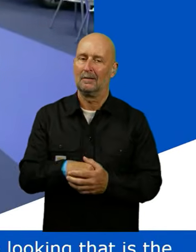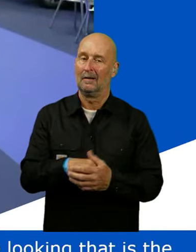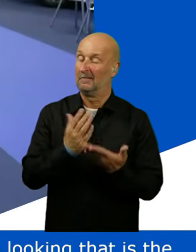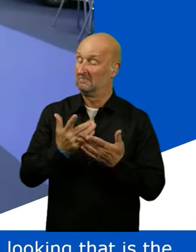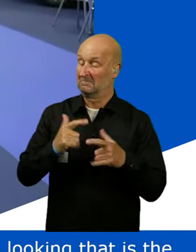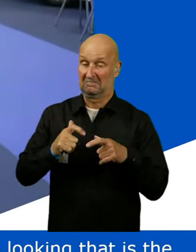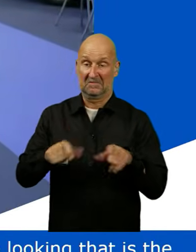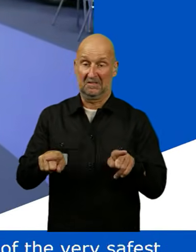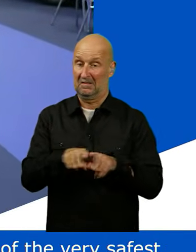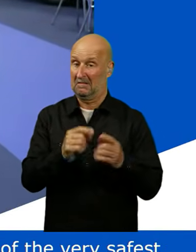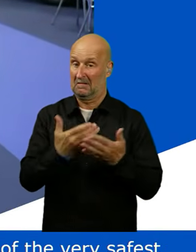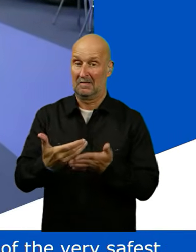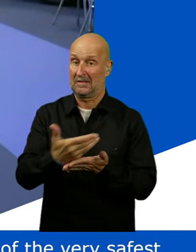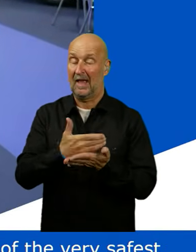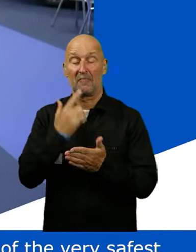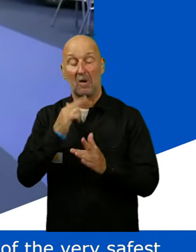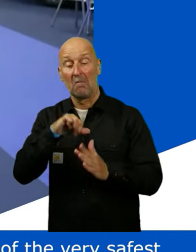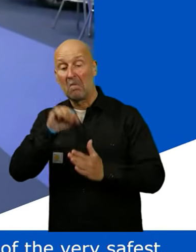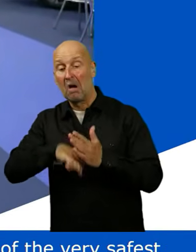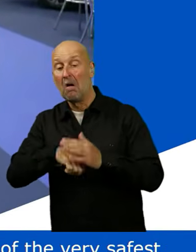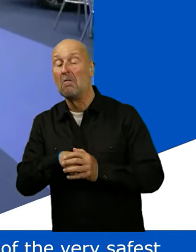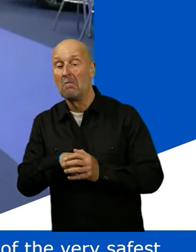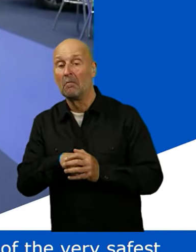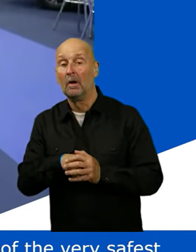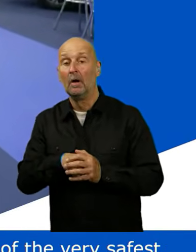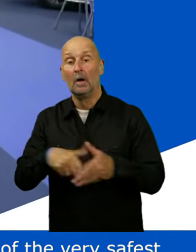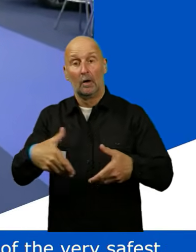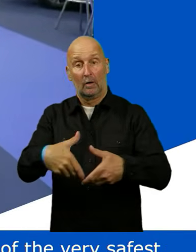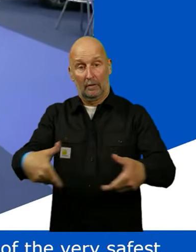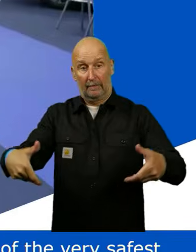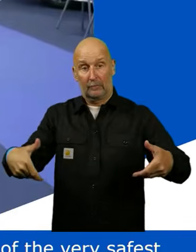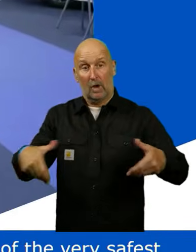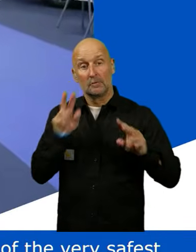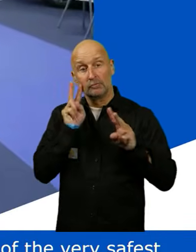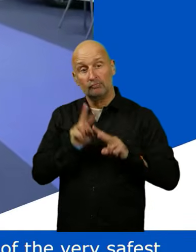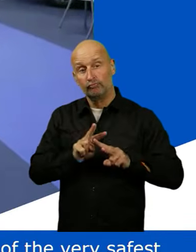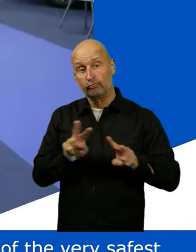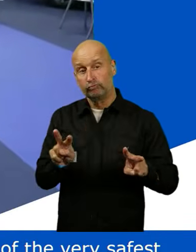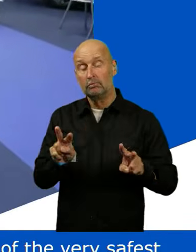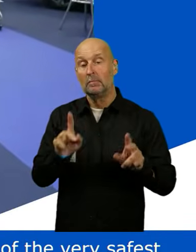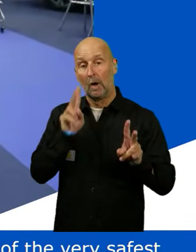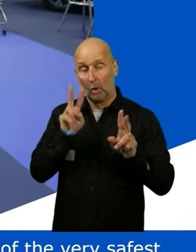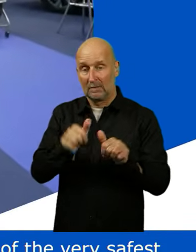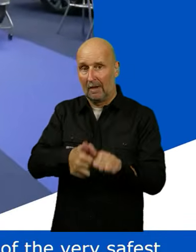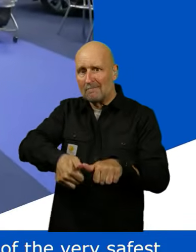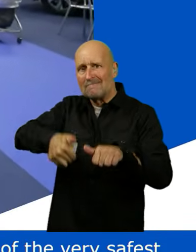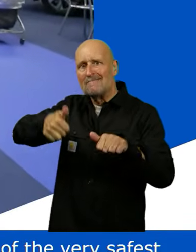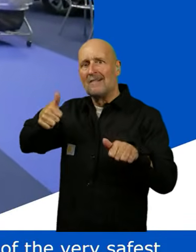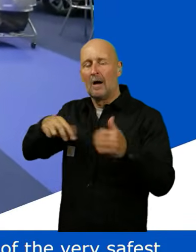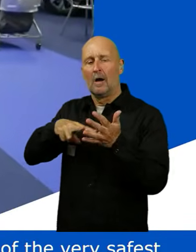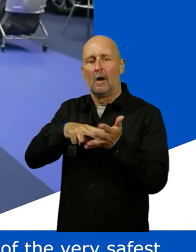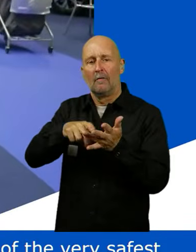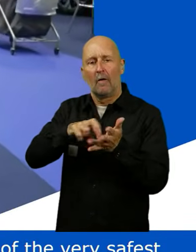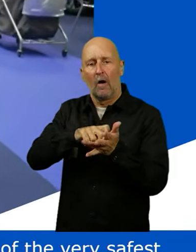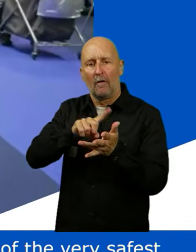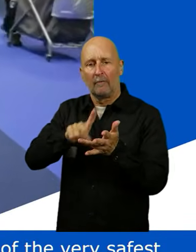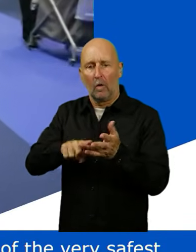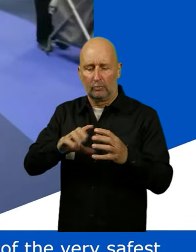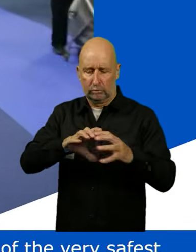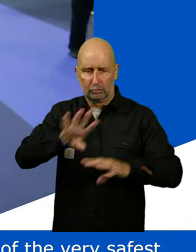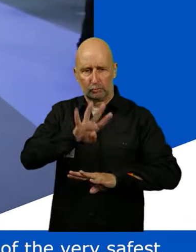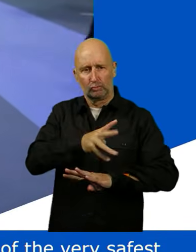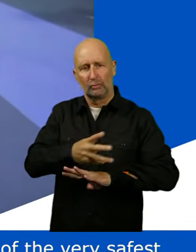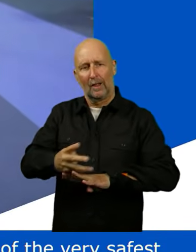safe and reassuring buy. At the front you can see it's got the looks of much larger Volvos. We've got this assertive grille and we've got these